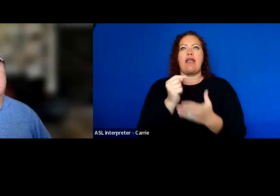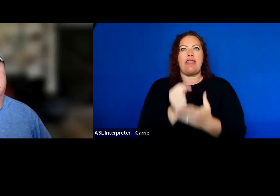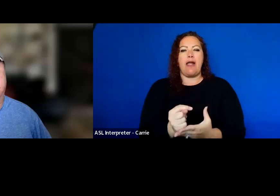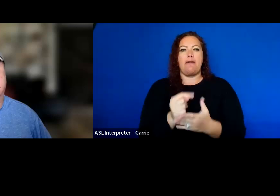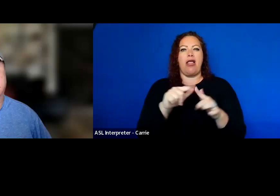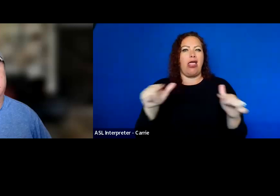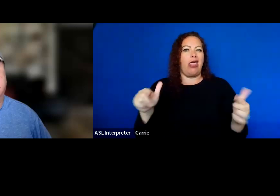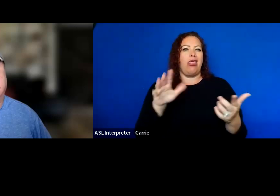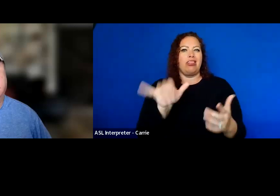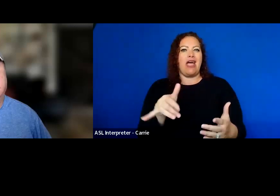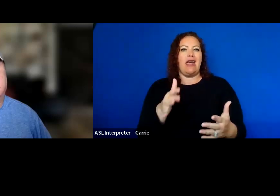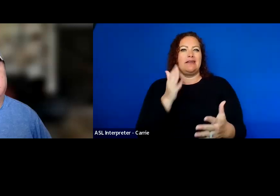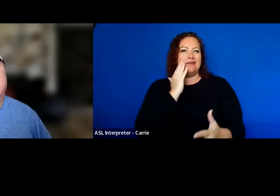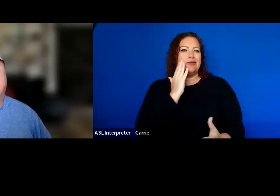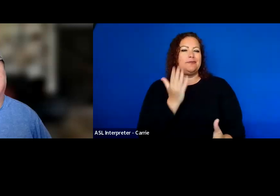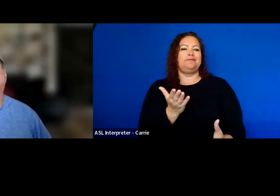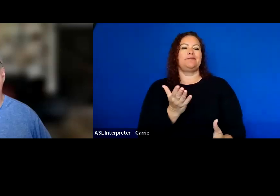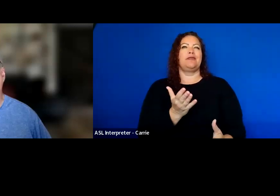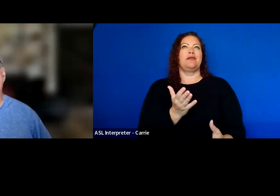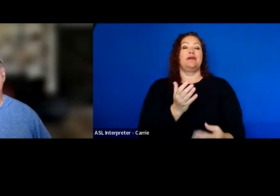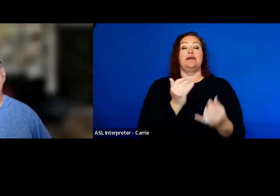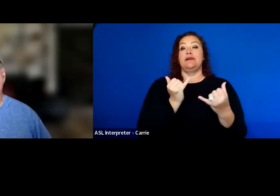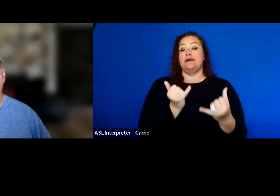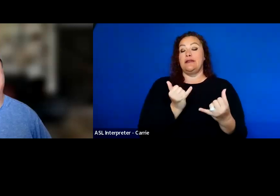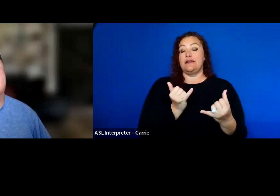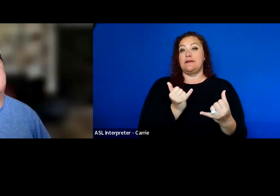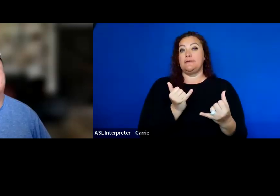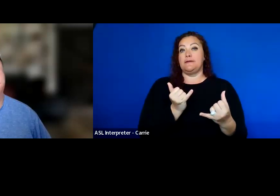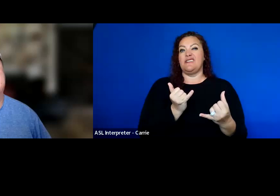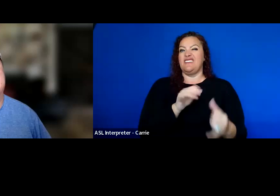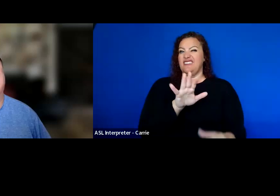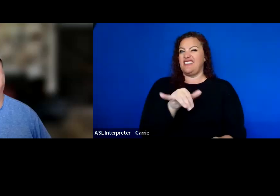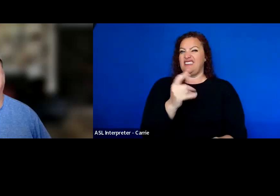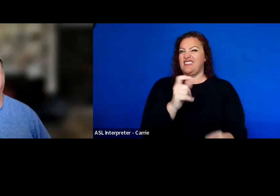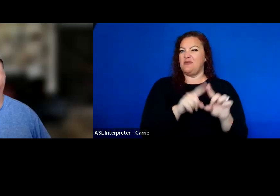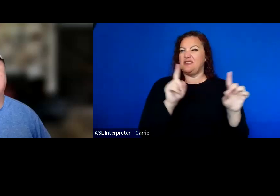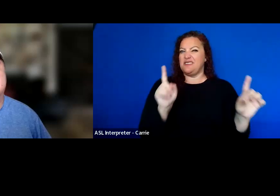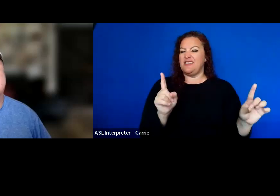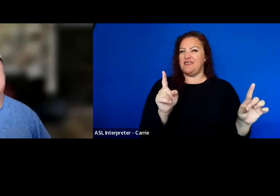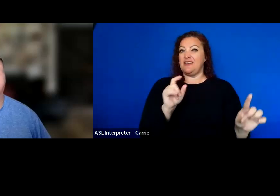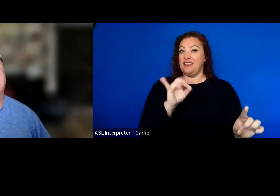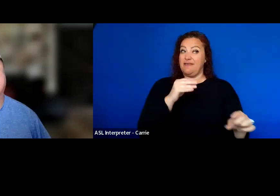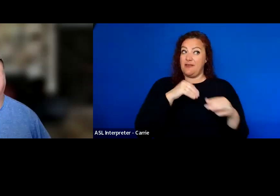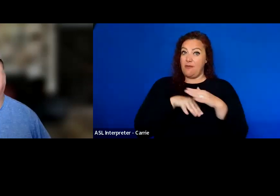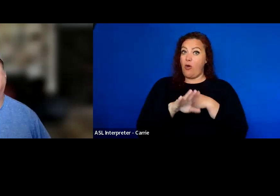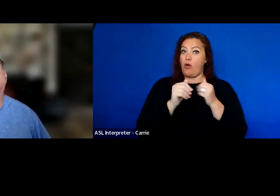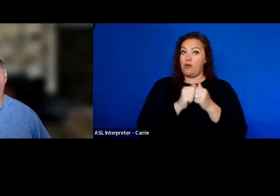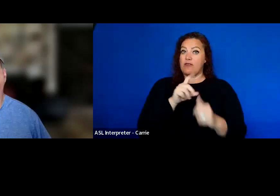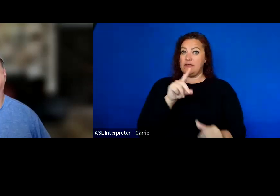all those facets. Now, it's a little different if you're, born with a